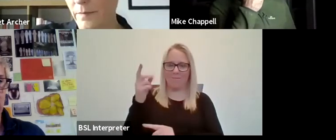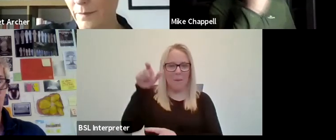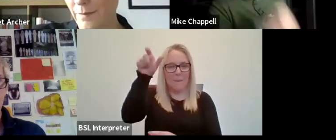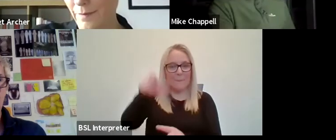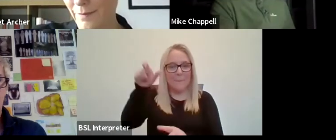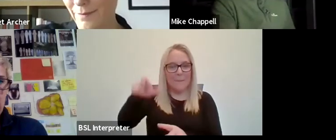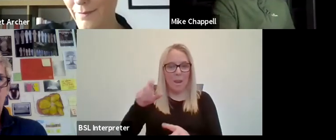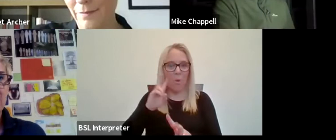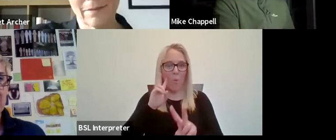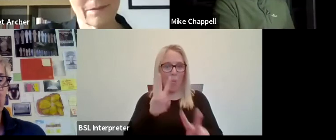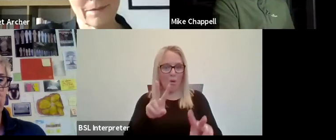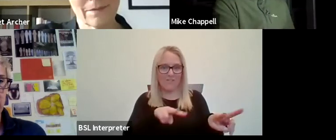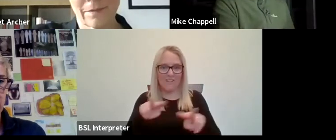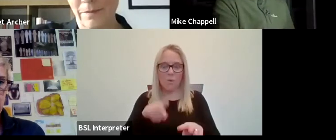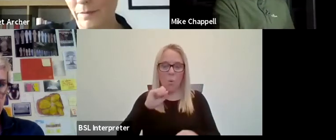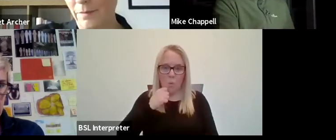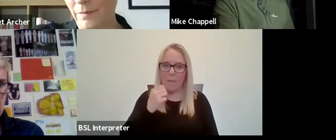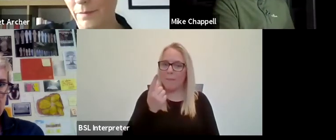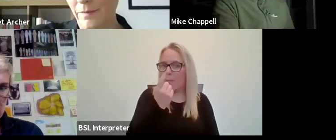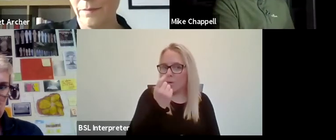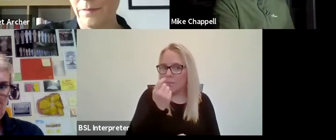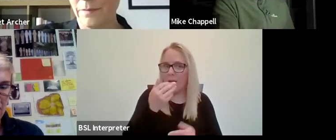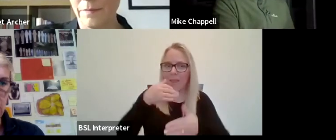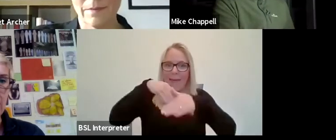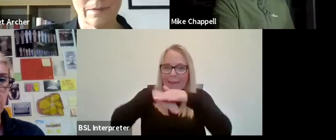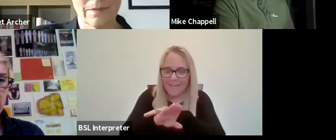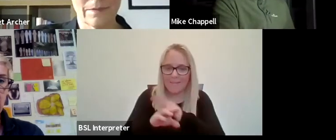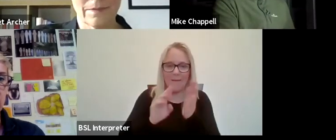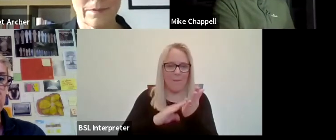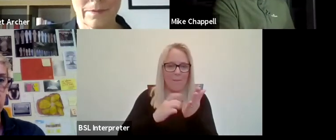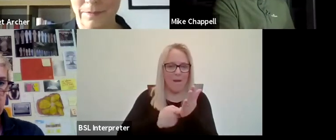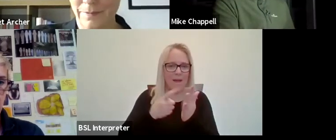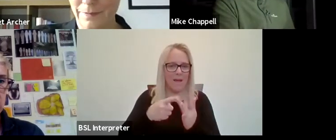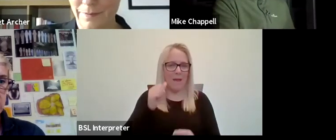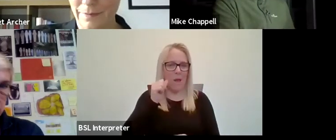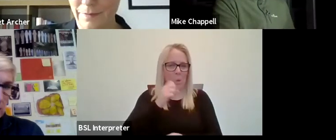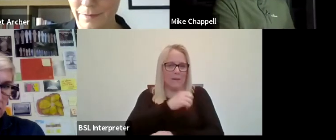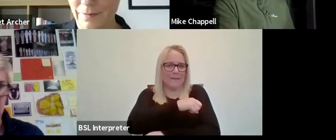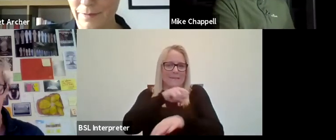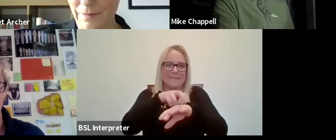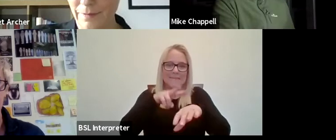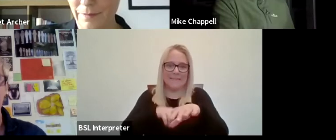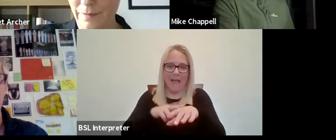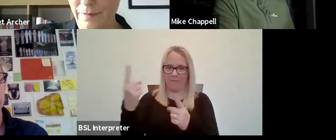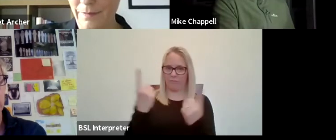how attentive the health system staff might be around you, you go into a hospital space and you're